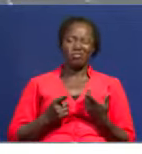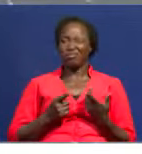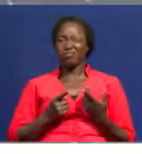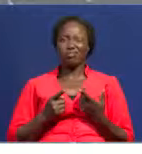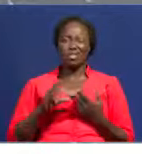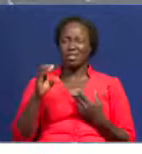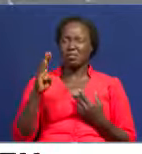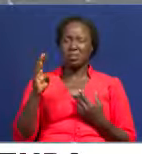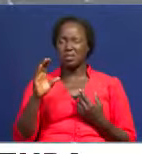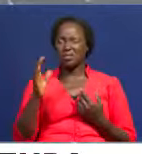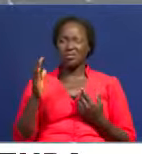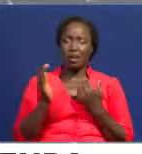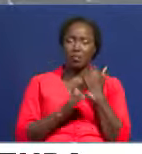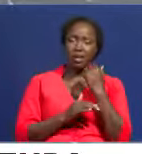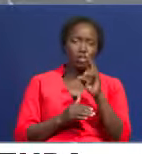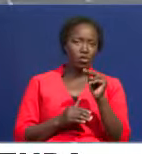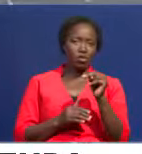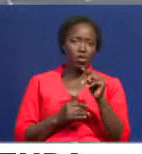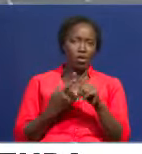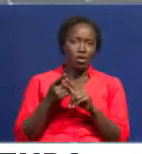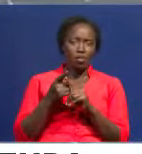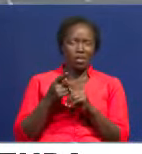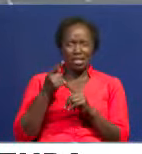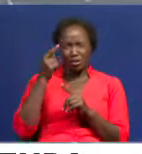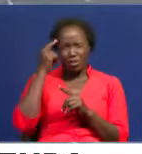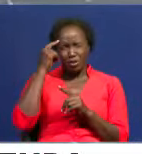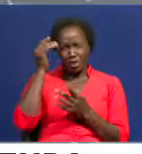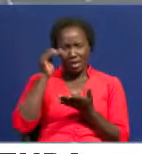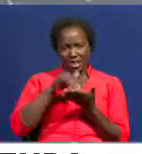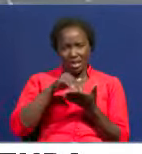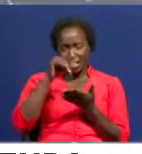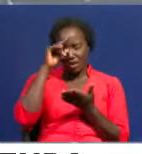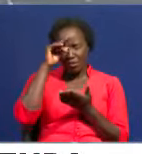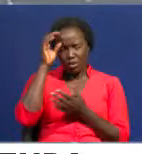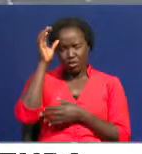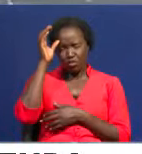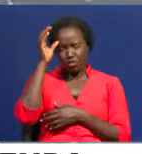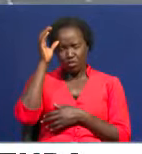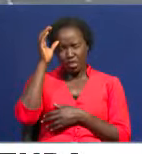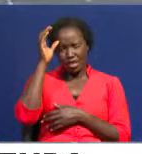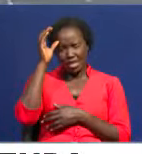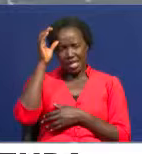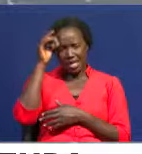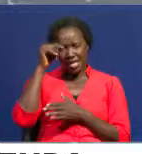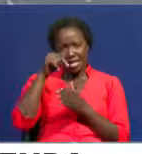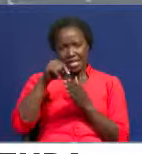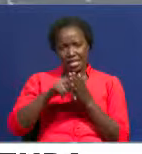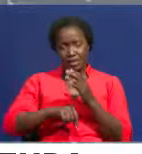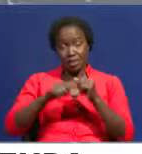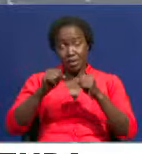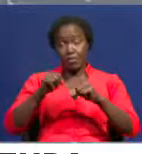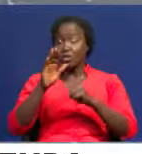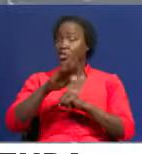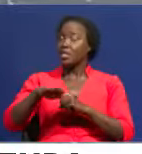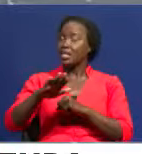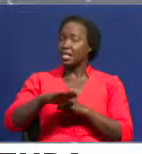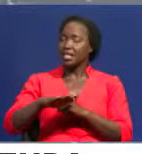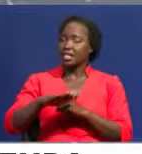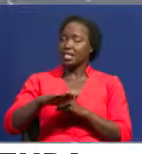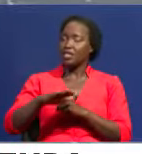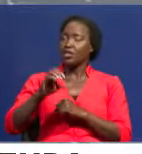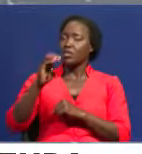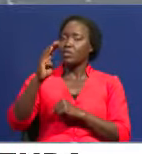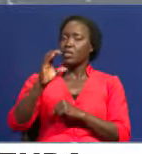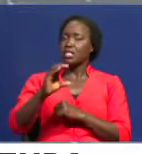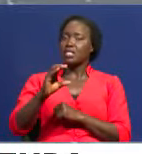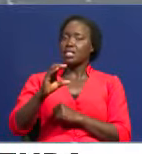bad idea. It just needs to be reconfigured. The government need to look at the potential areas of